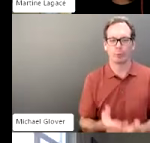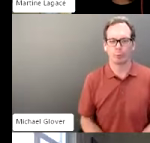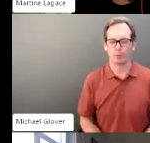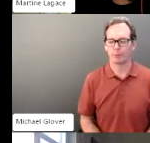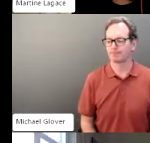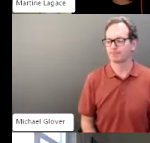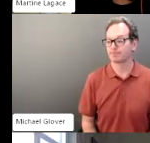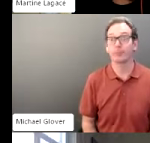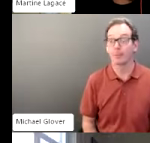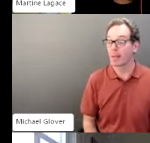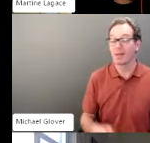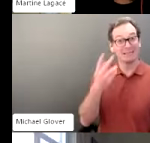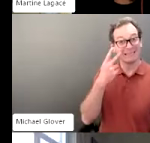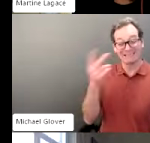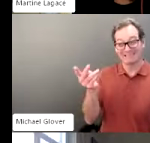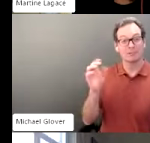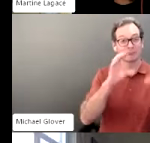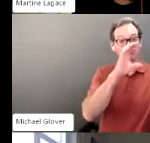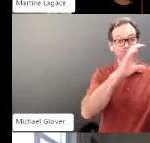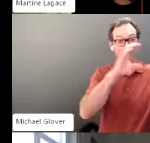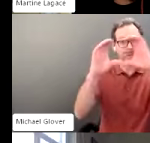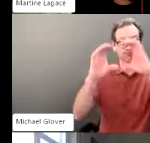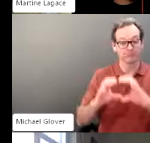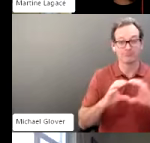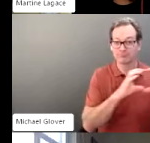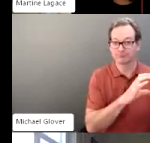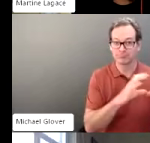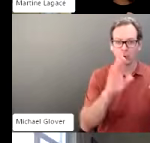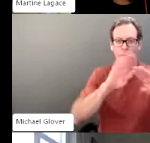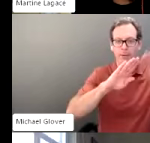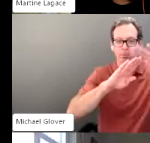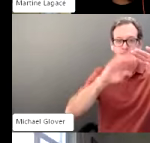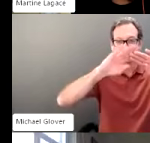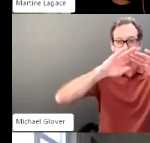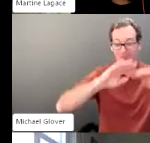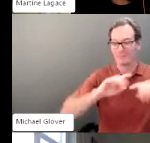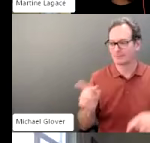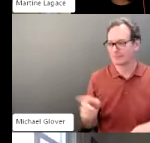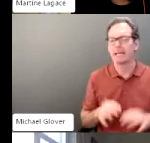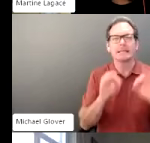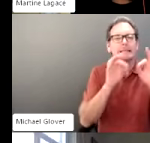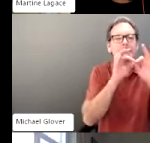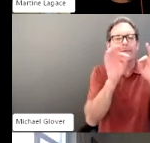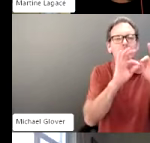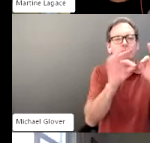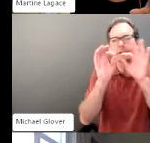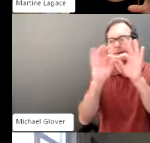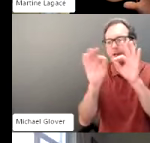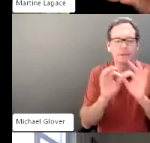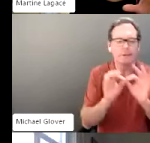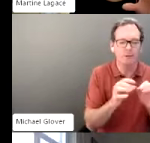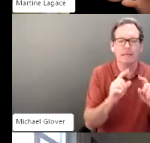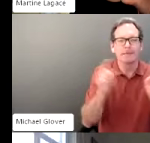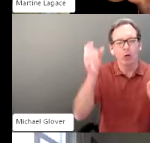slide show different conceptualizations of ageism, different definitions of ageism, and